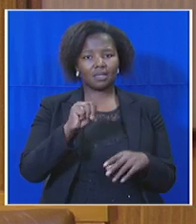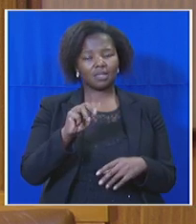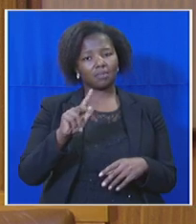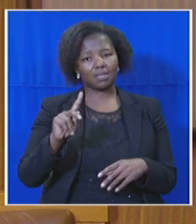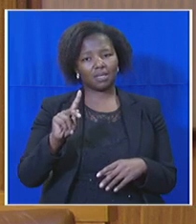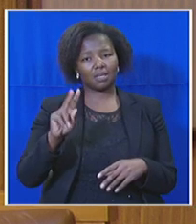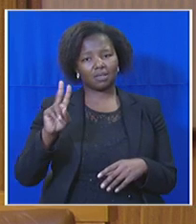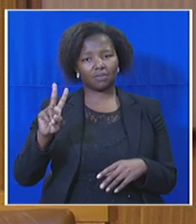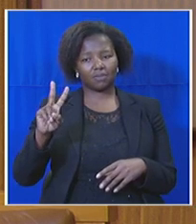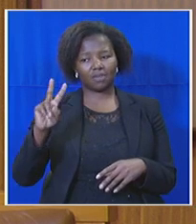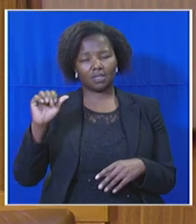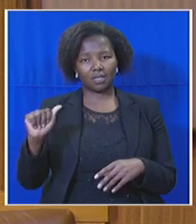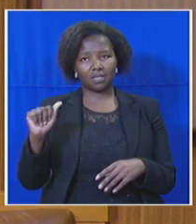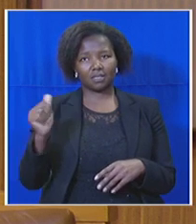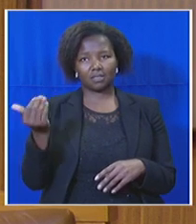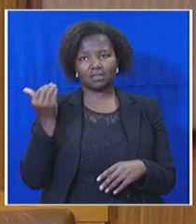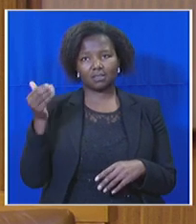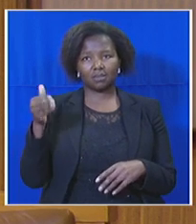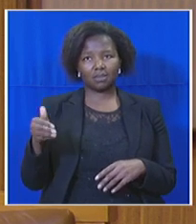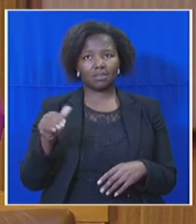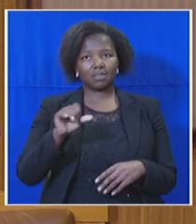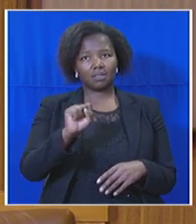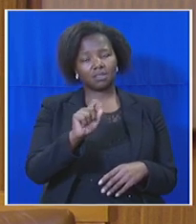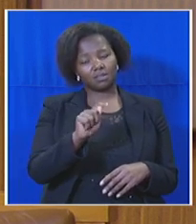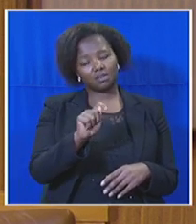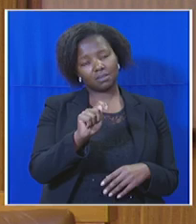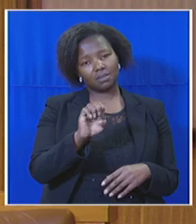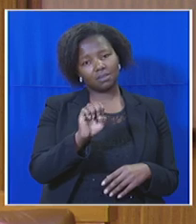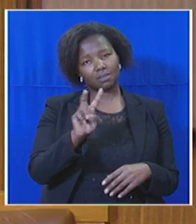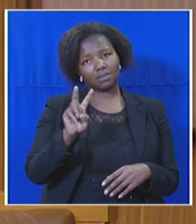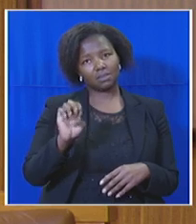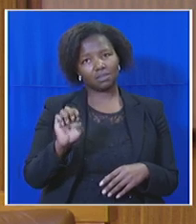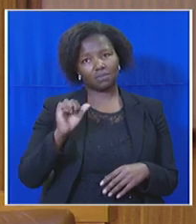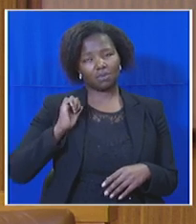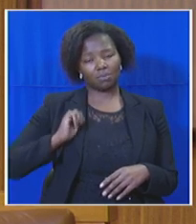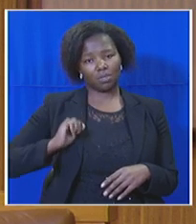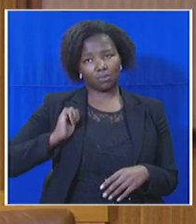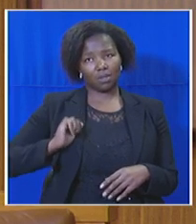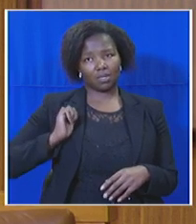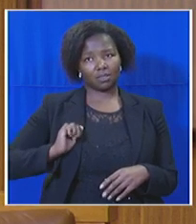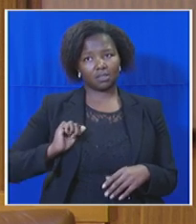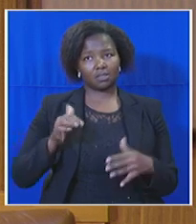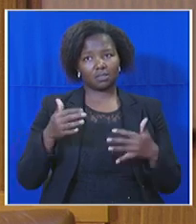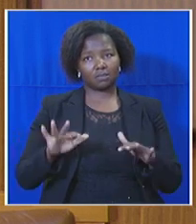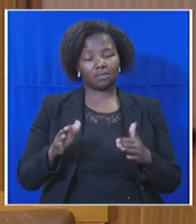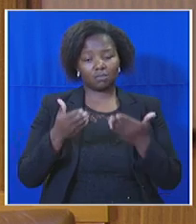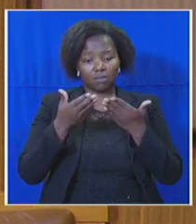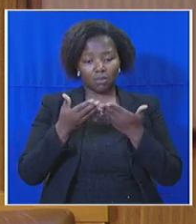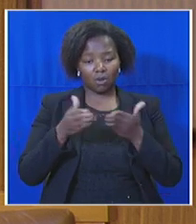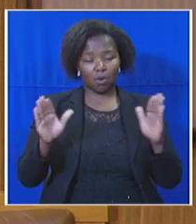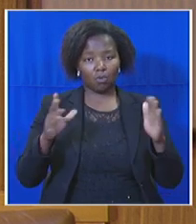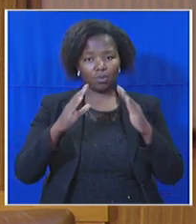at Steve Chwete Municipality and the Tshwane Municipality for unveiling a tombstone